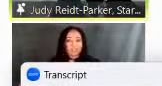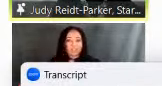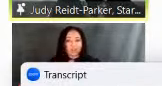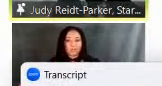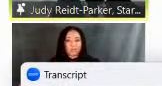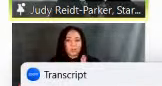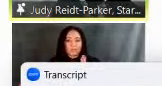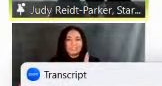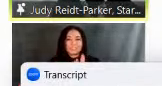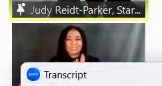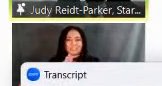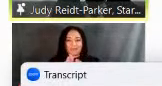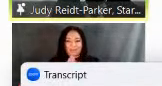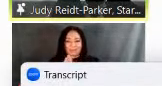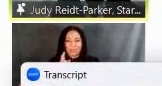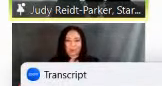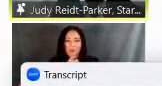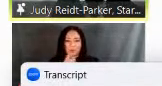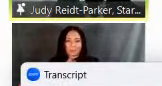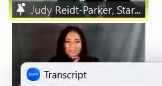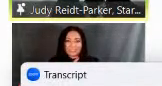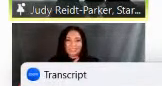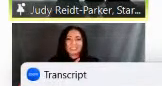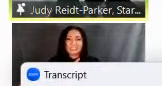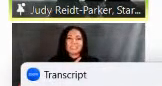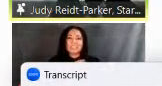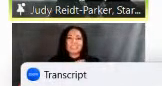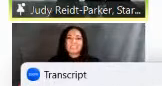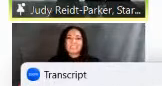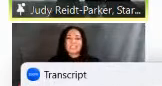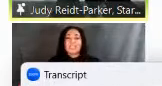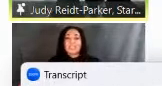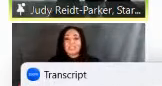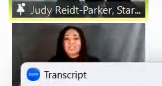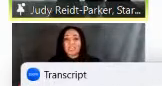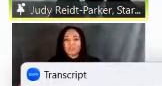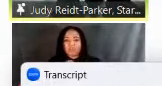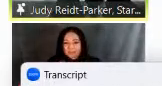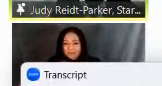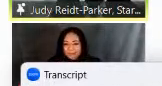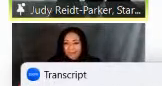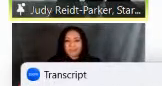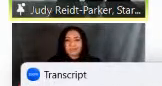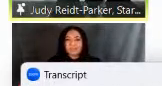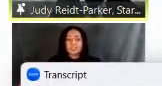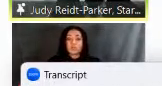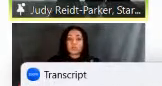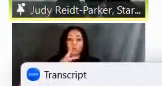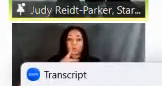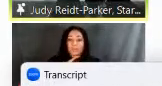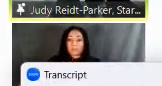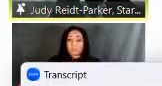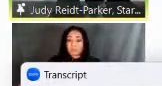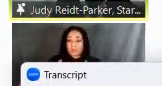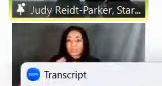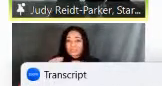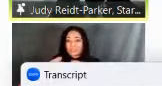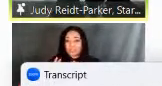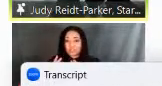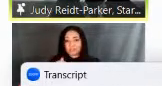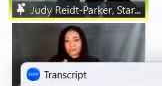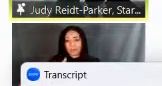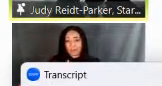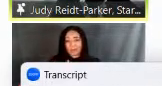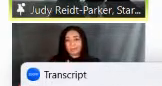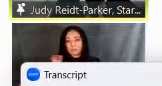appropriate research-based curriculum implemented with fidelity. Programs are required to provide teachers time for planning and training on implementing